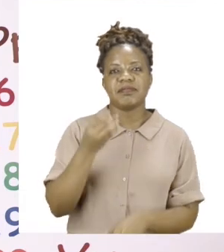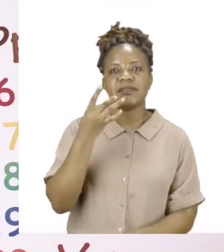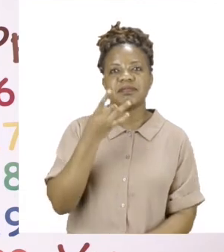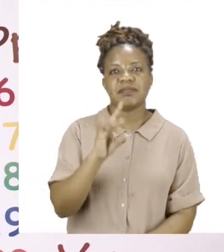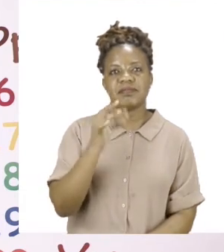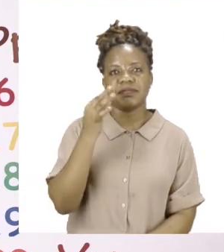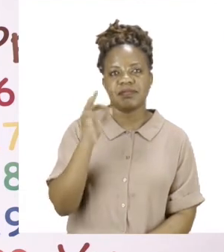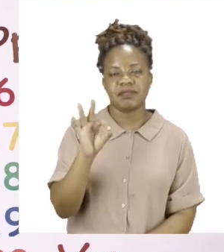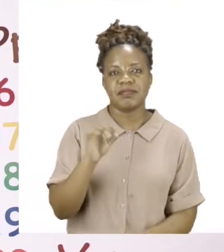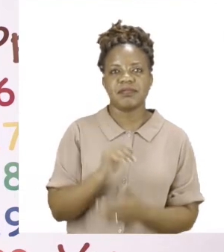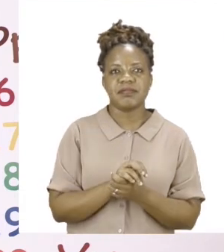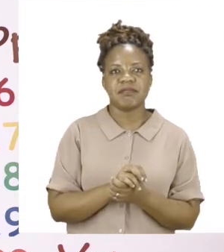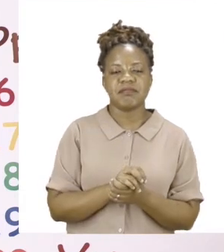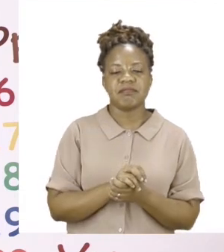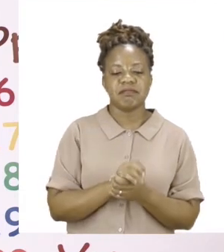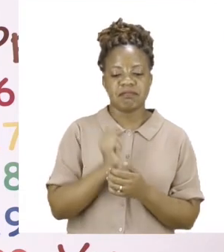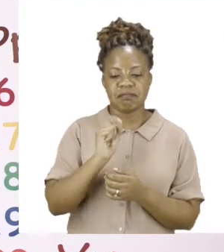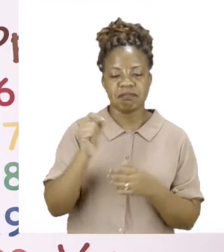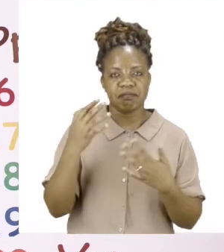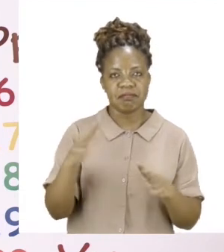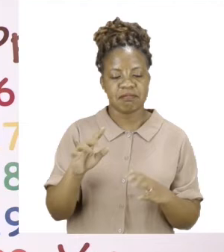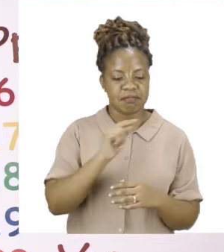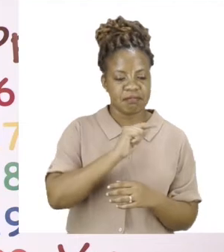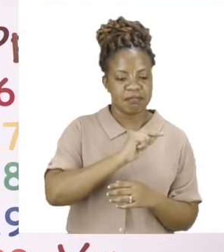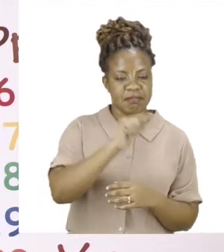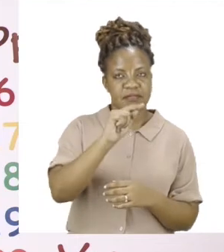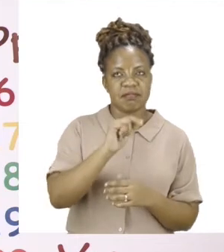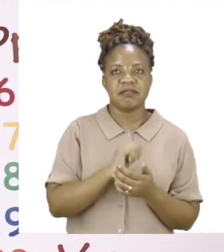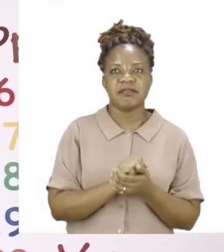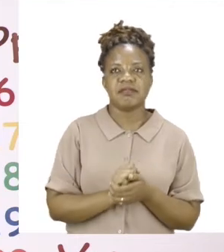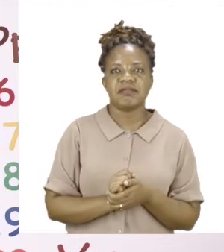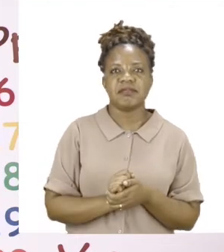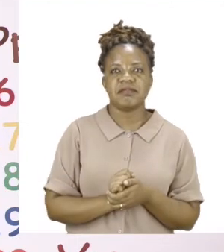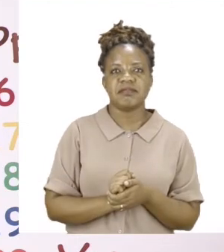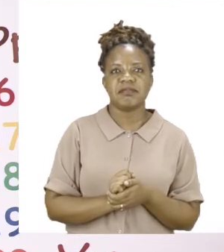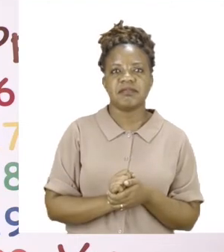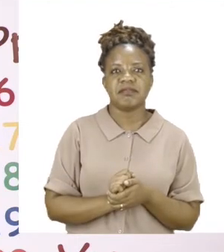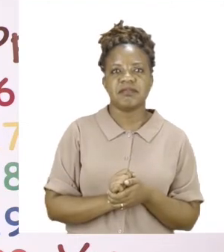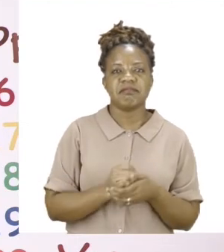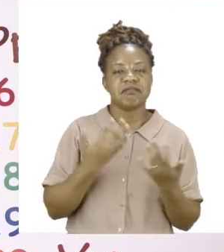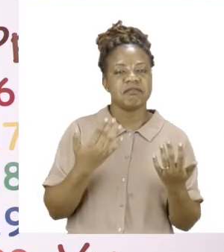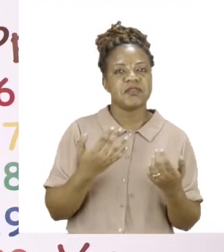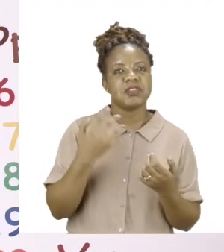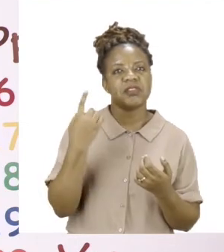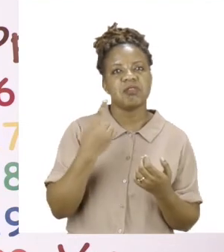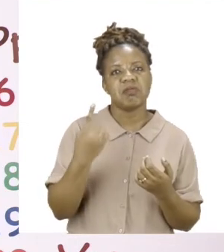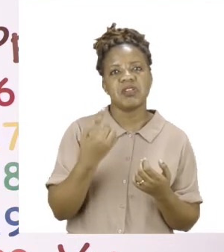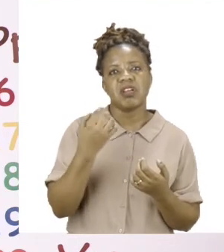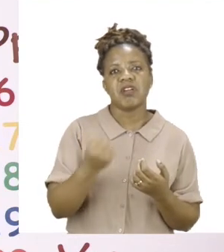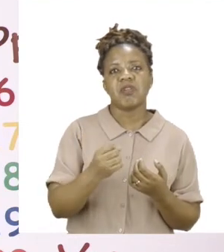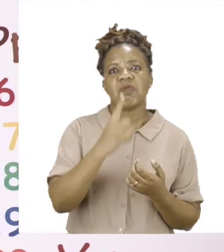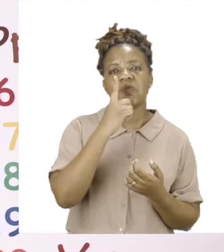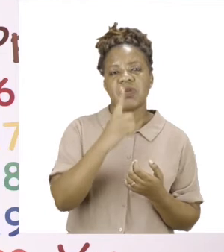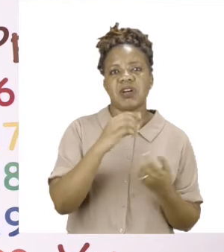that, we're going to cross it out so that we know we are done. That now means we only have one